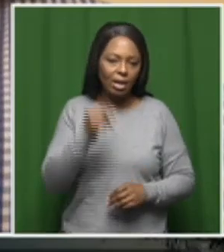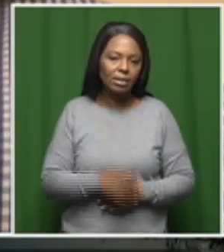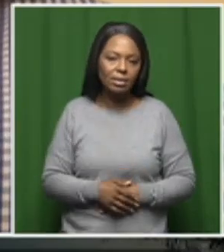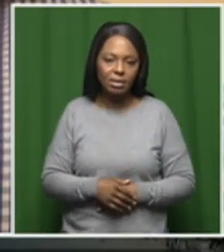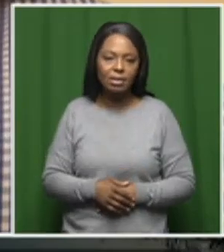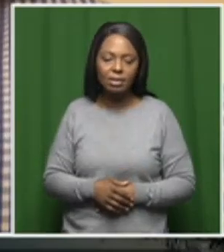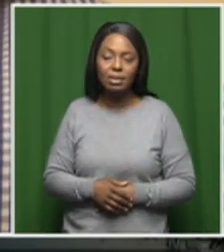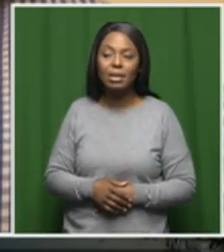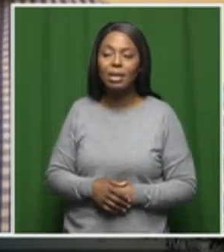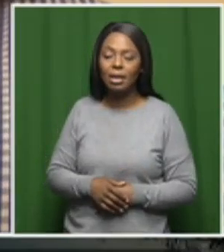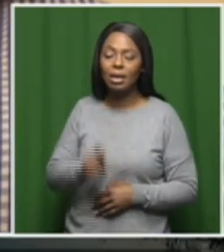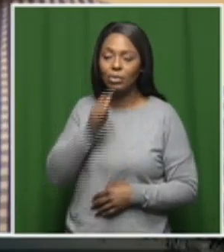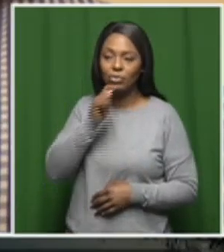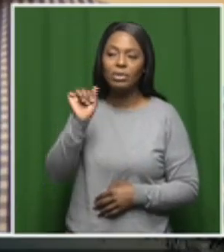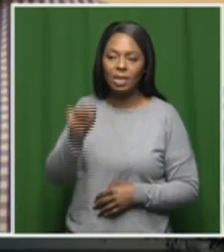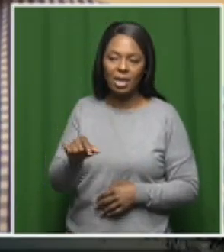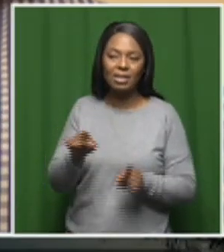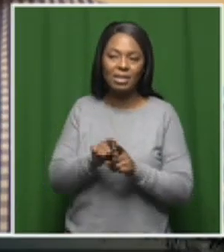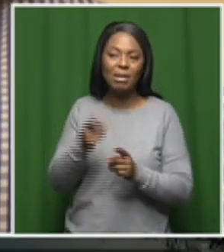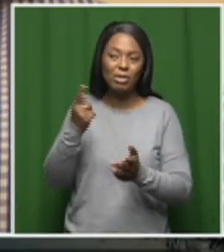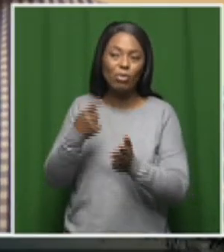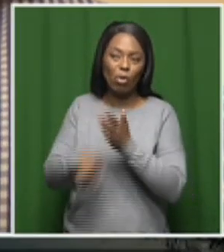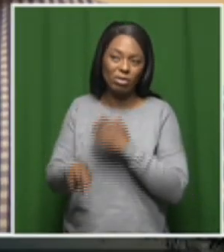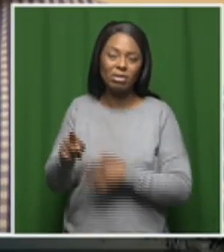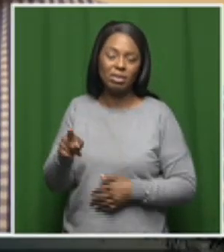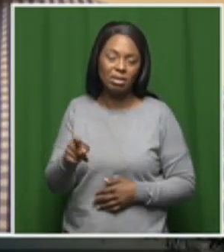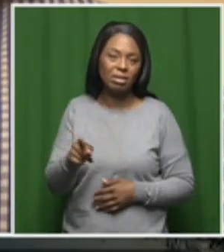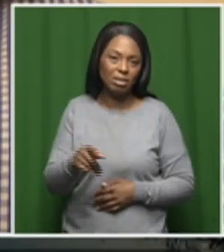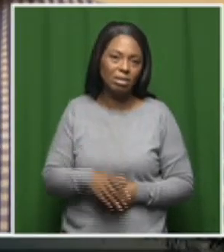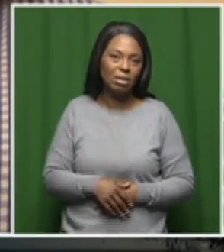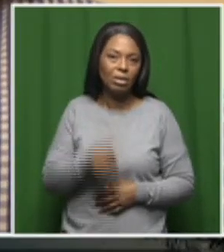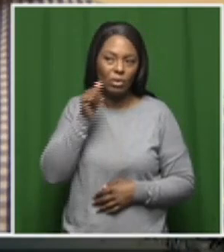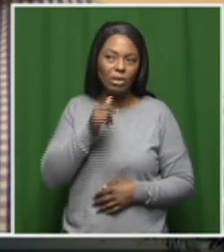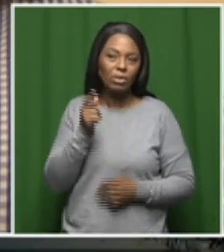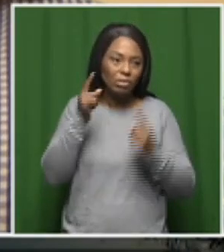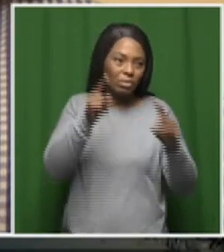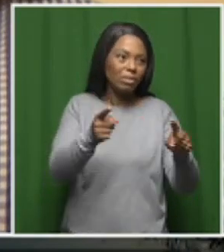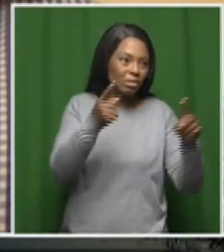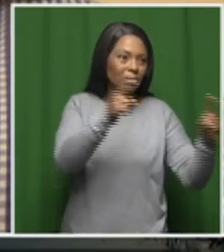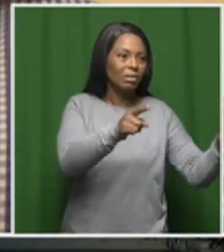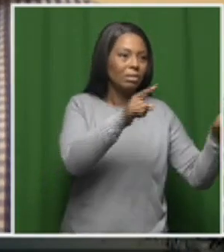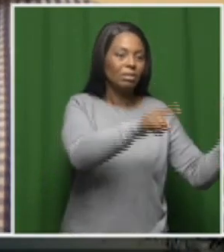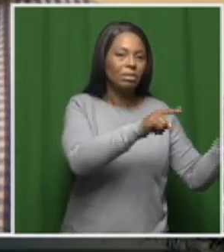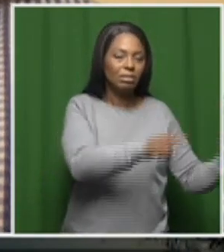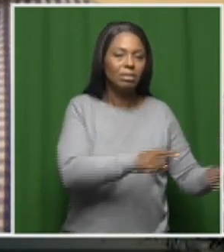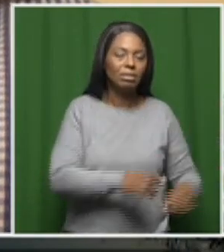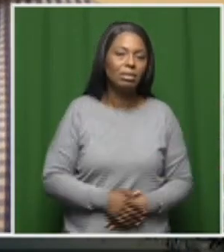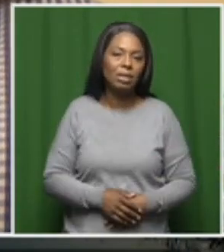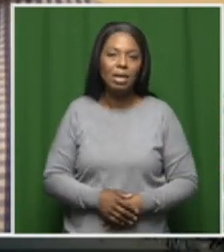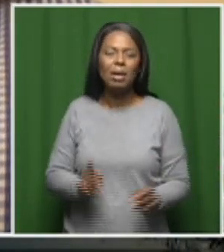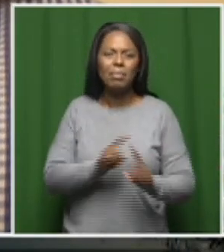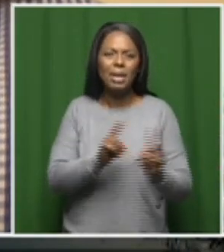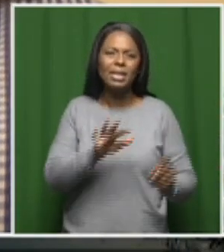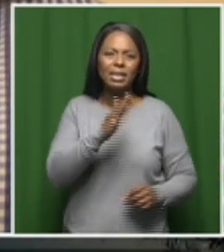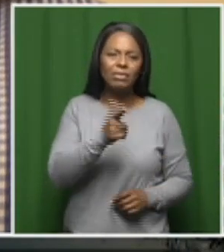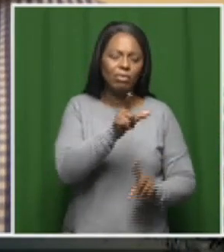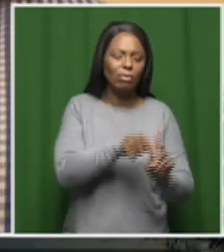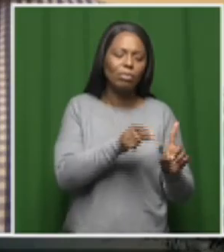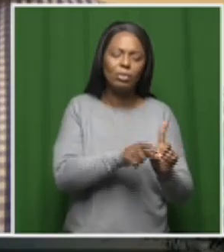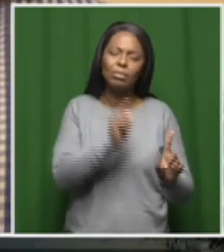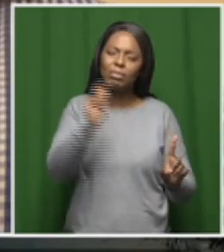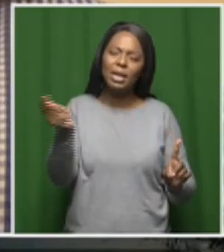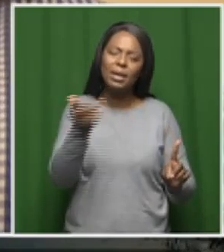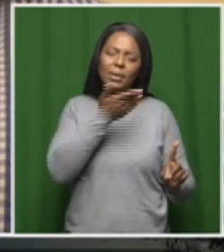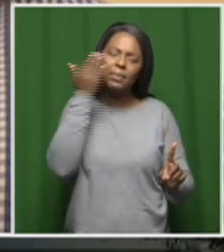those levels. But one understands that if you're not paying, and this gets to a situation, this is very, very dire, and